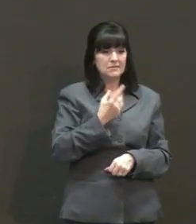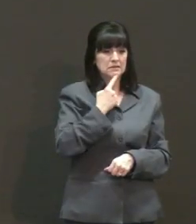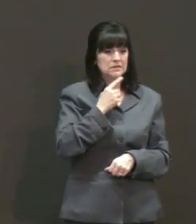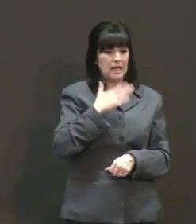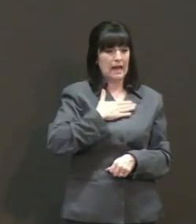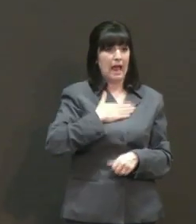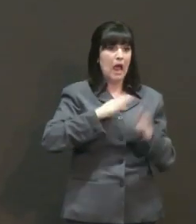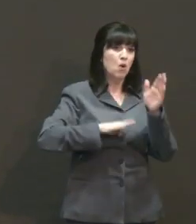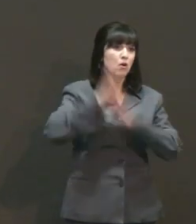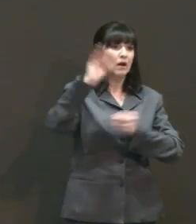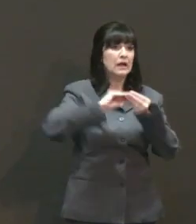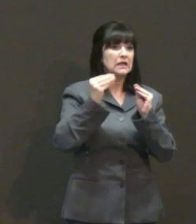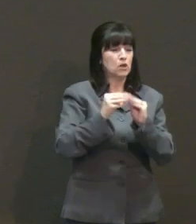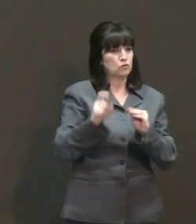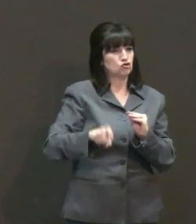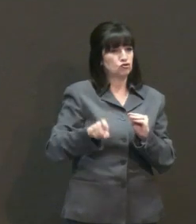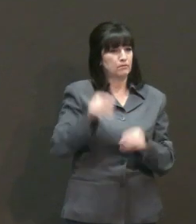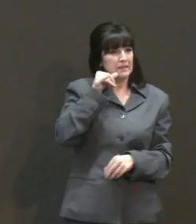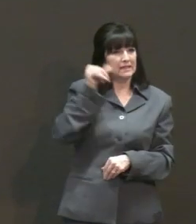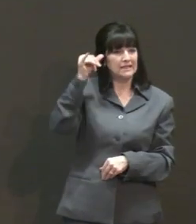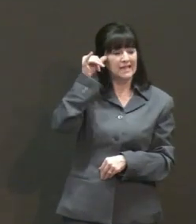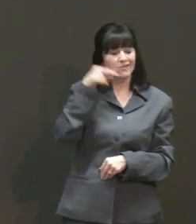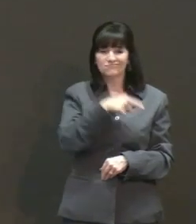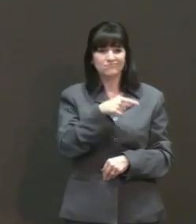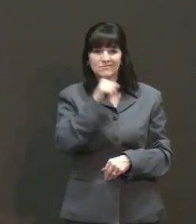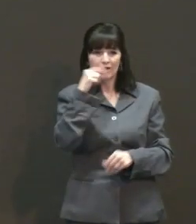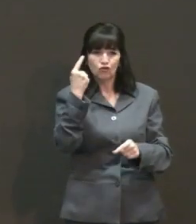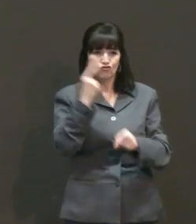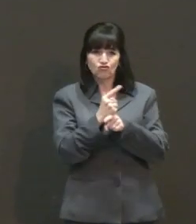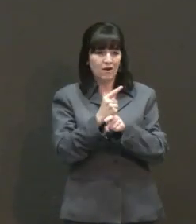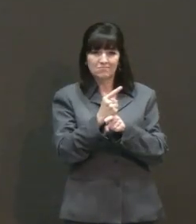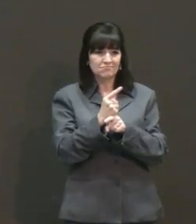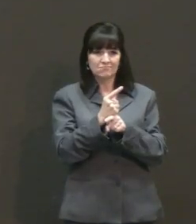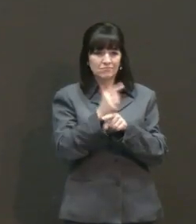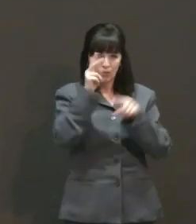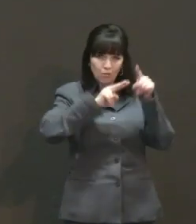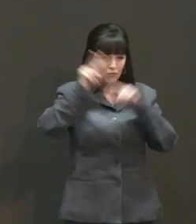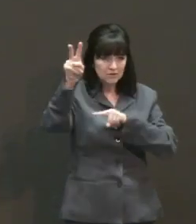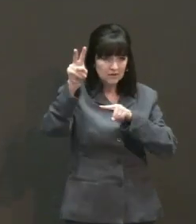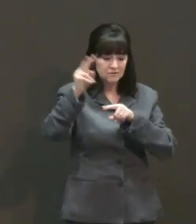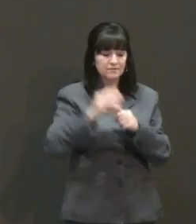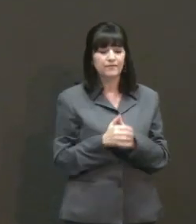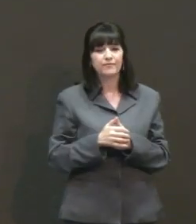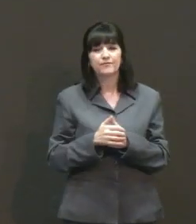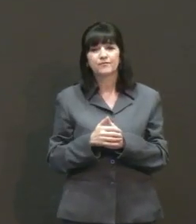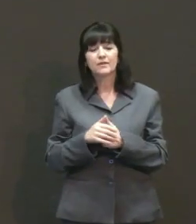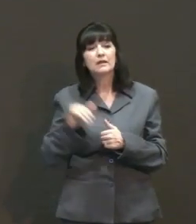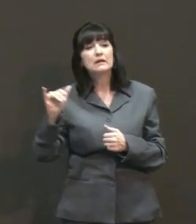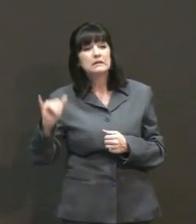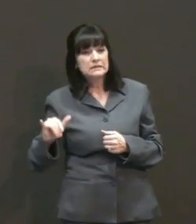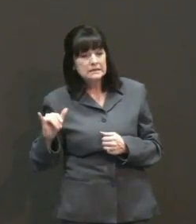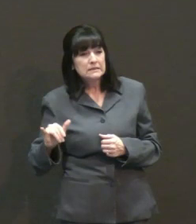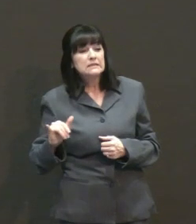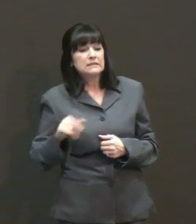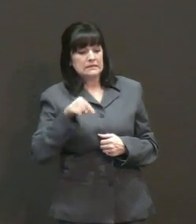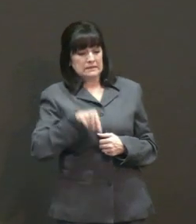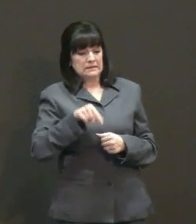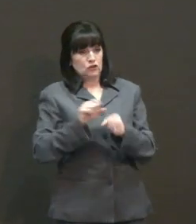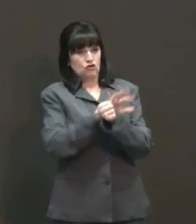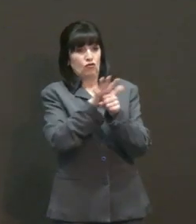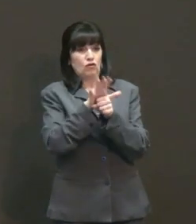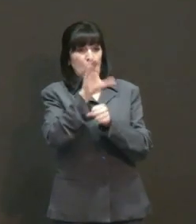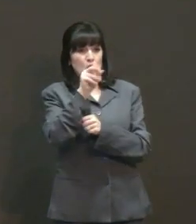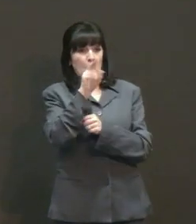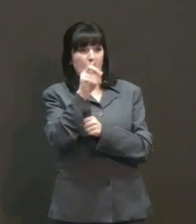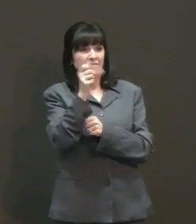Dr. Rattay? Yeah, I mean, this virus is clearly unpredictable and challenging, but I can